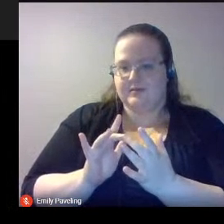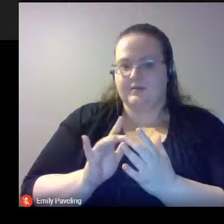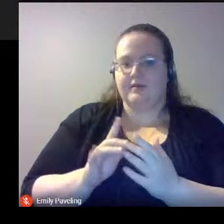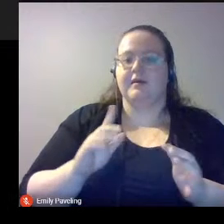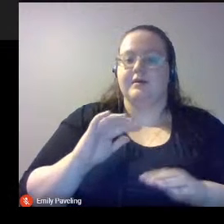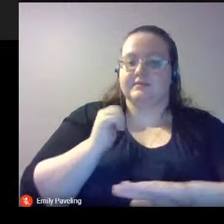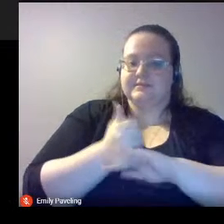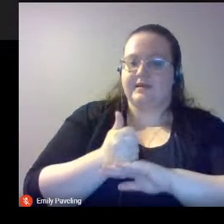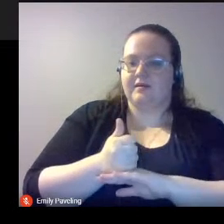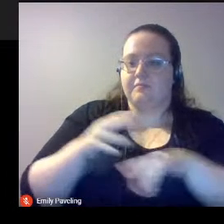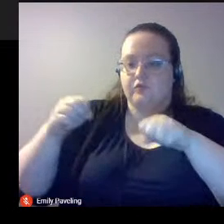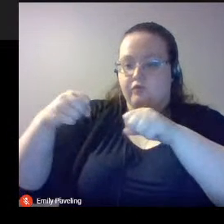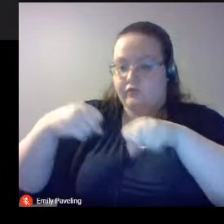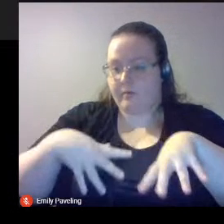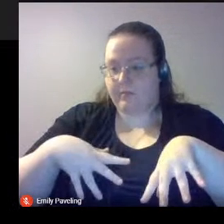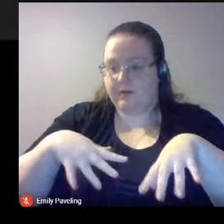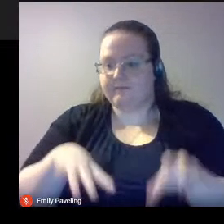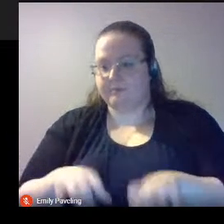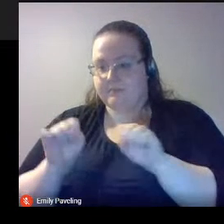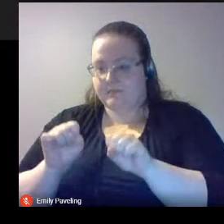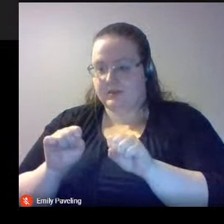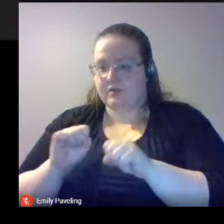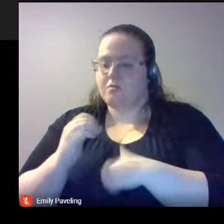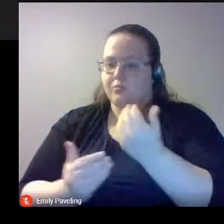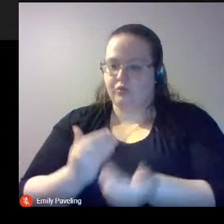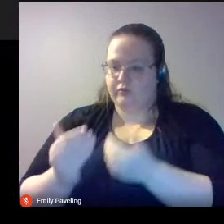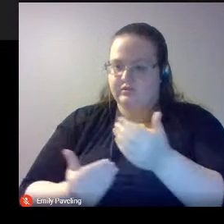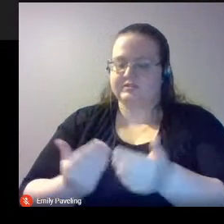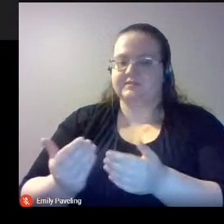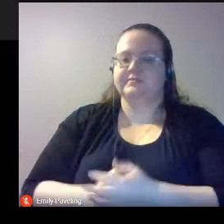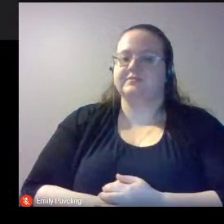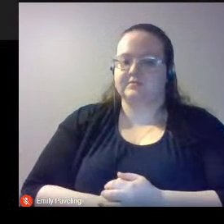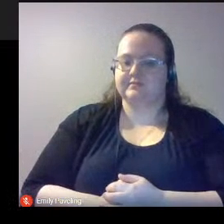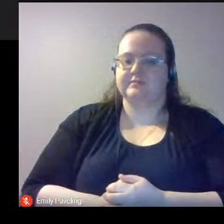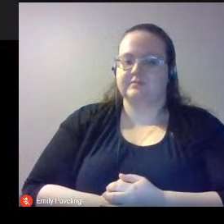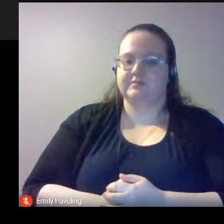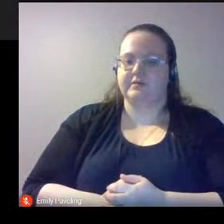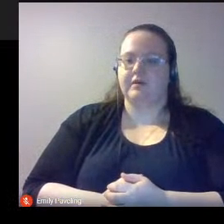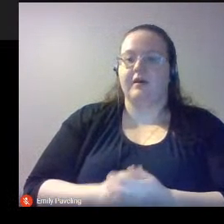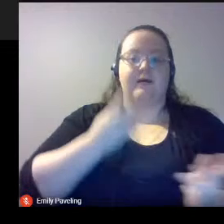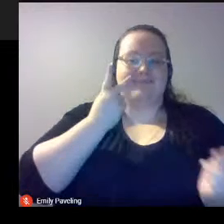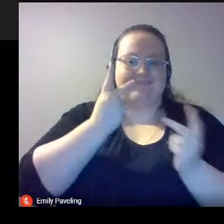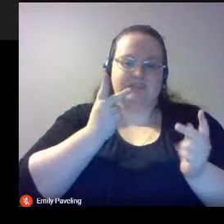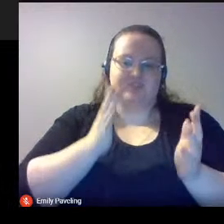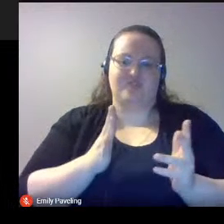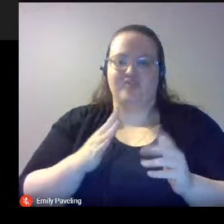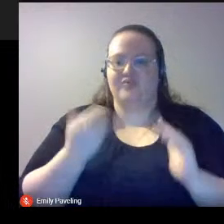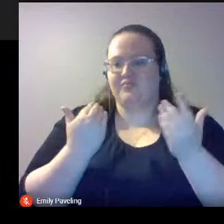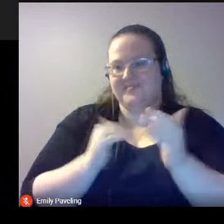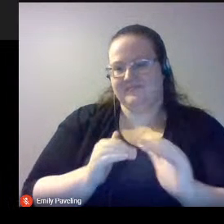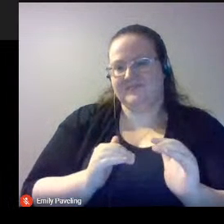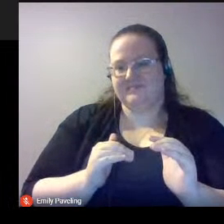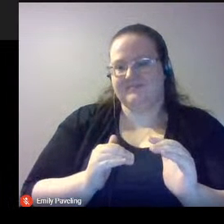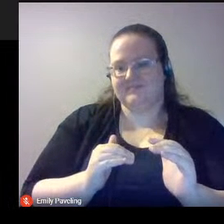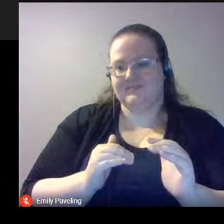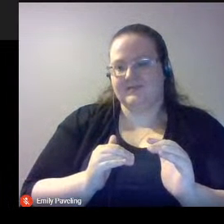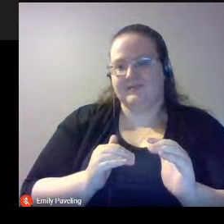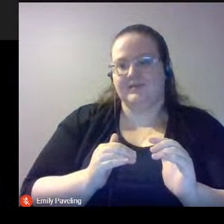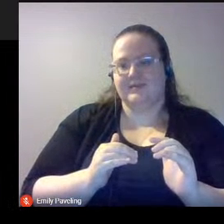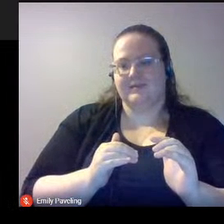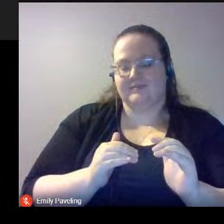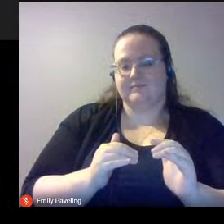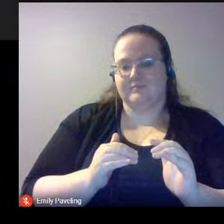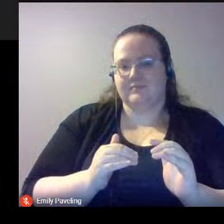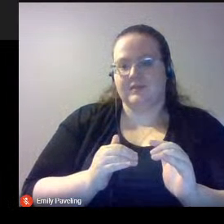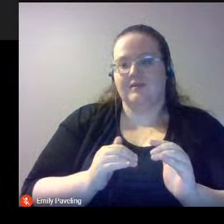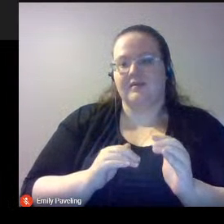and pickup protocol that will be set up by school administration. We will have restrictions on visitors in our schools, whereby visitors are only permitted to access